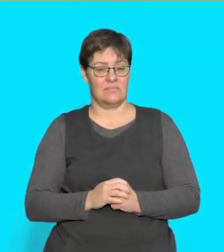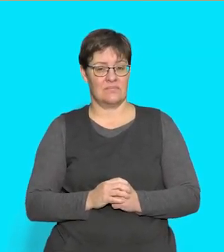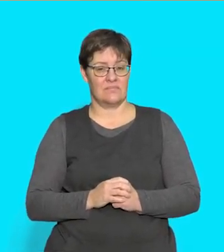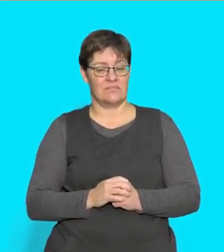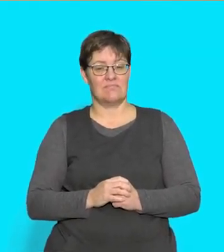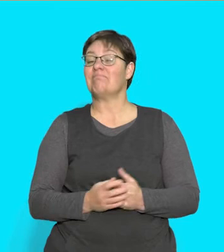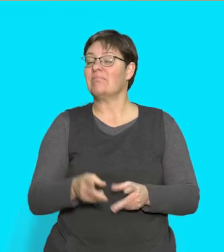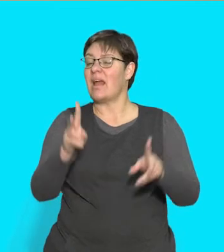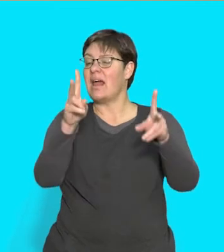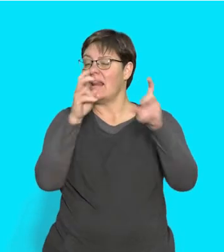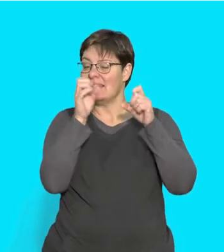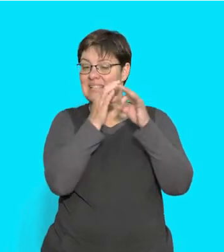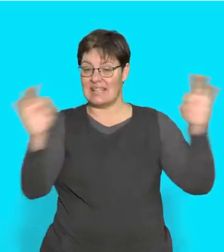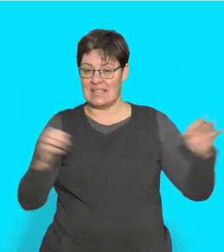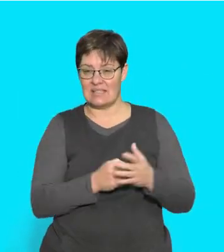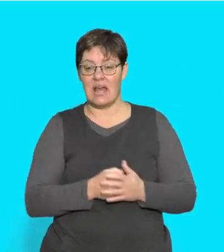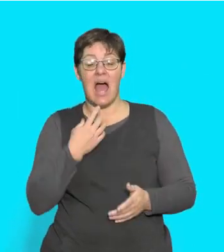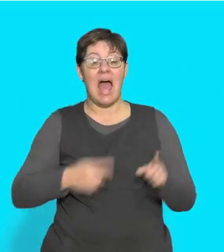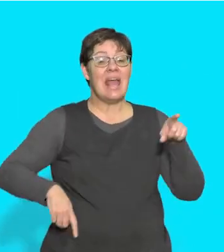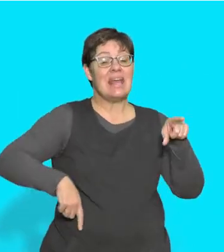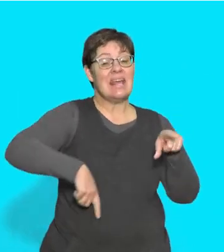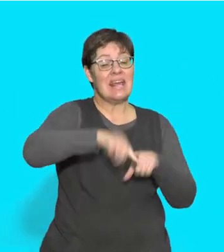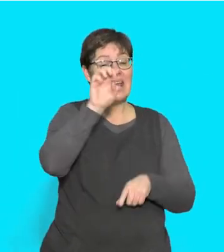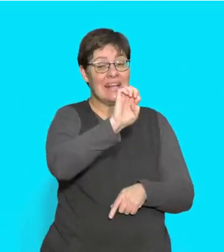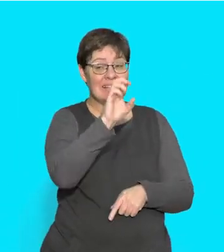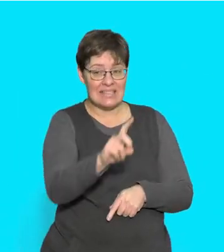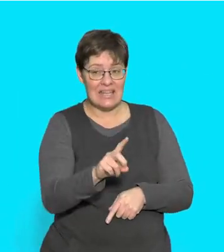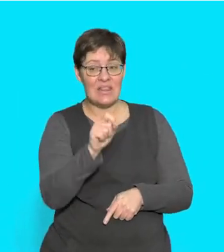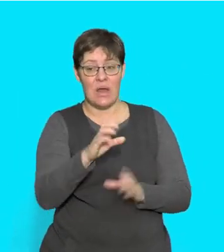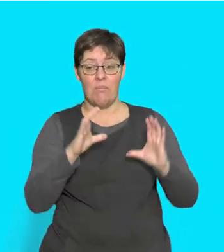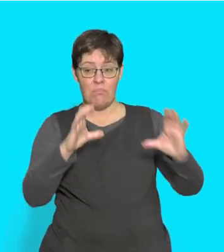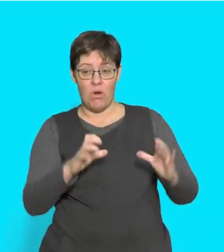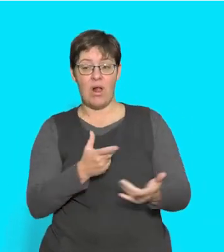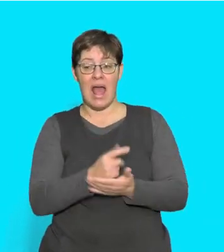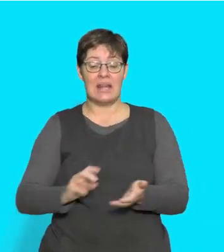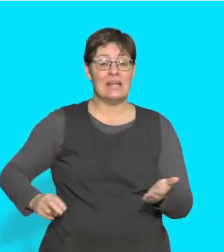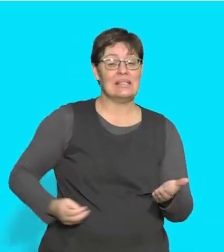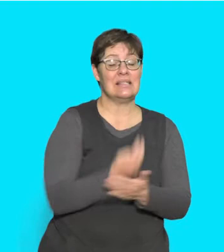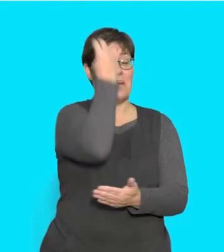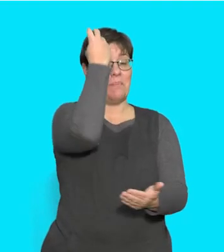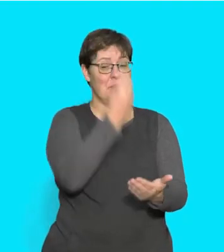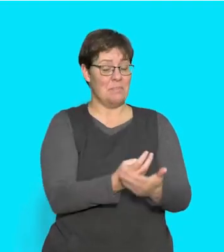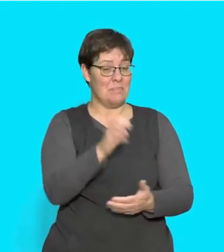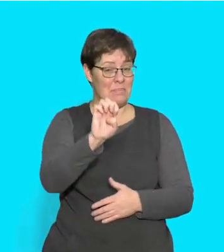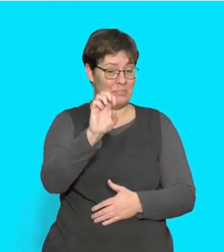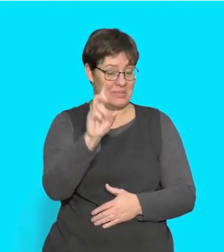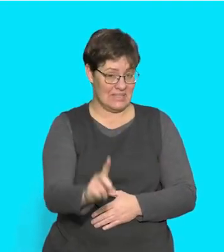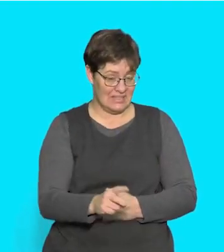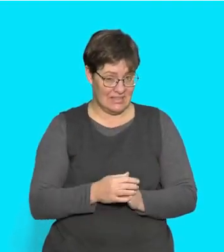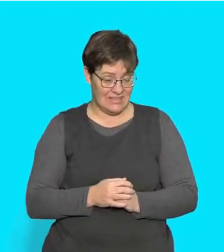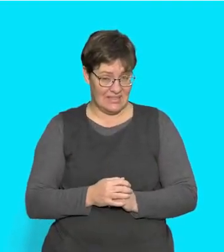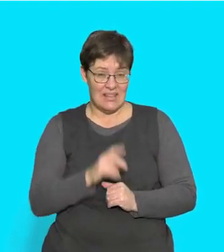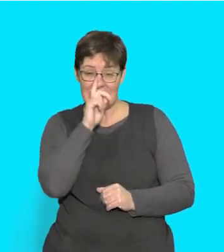Listen to this sentence. I kicked the ball and slipped. Can you hear the ED sound at the end